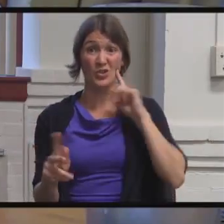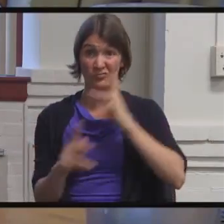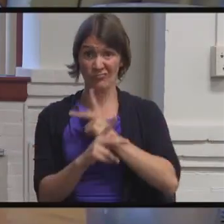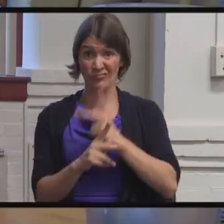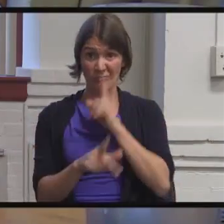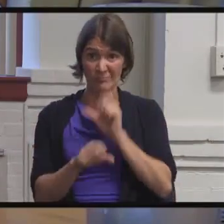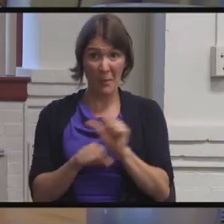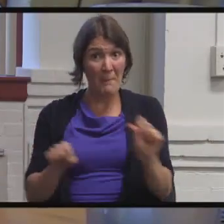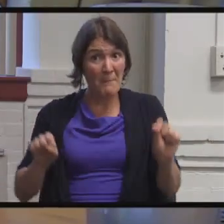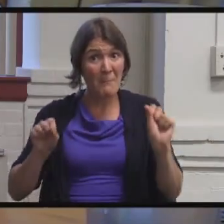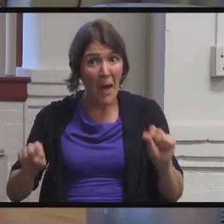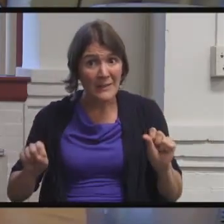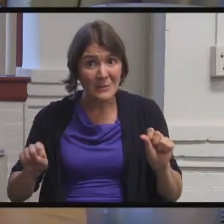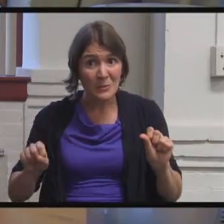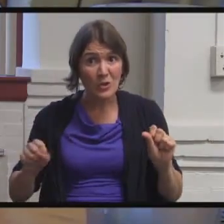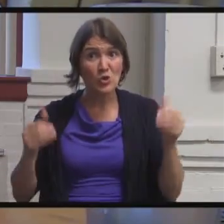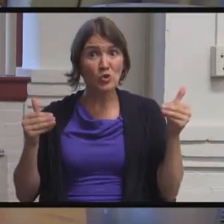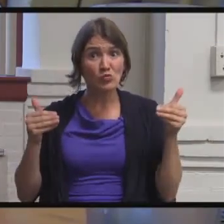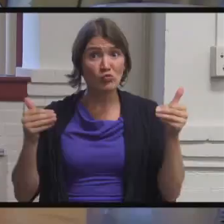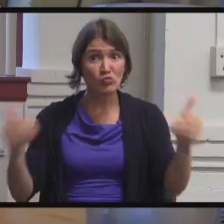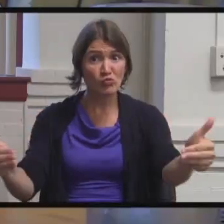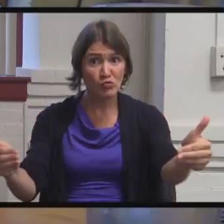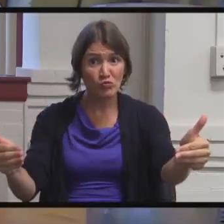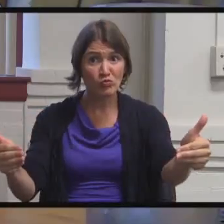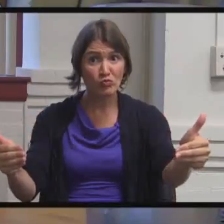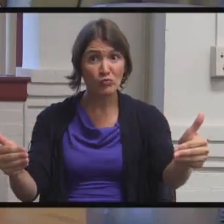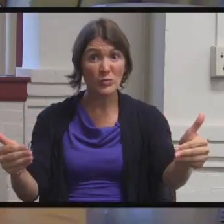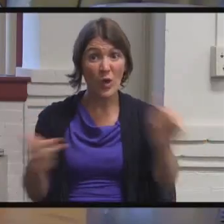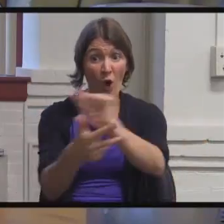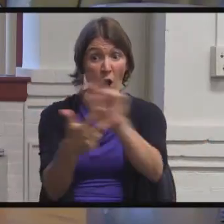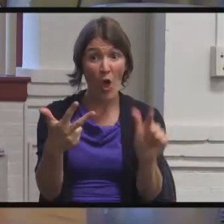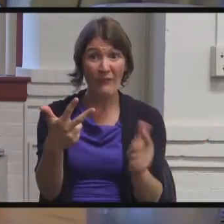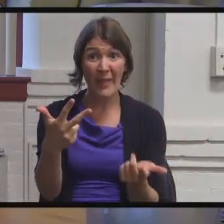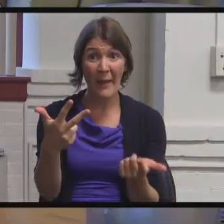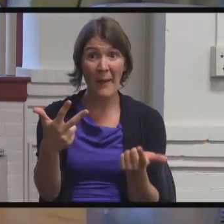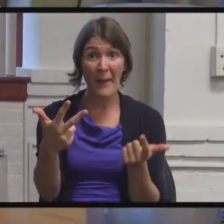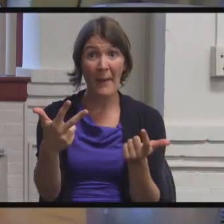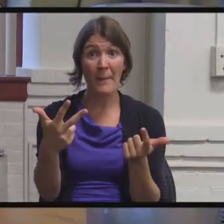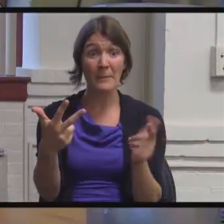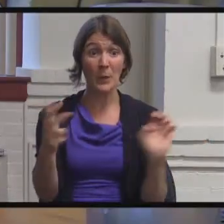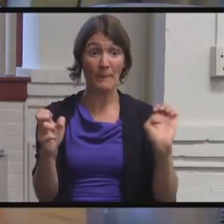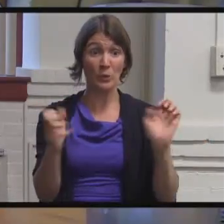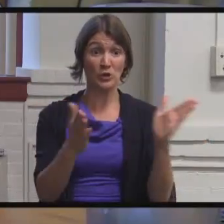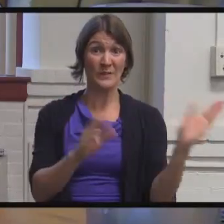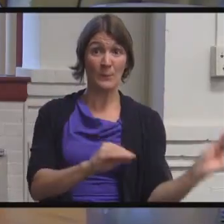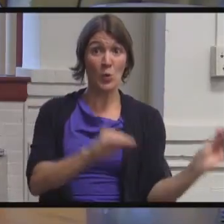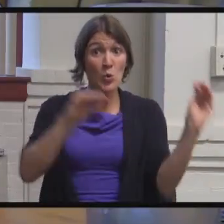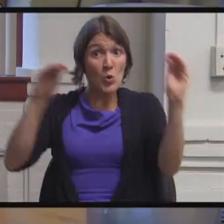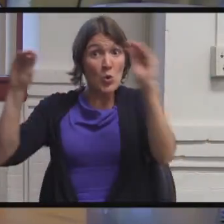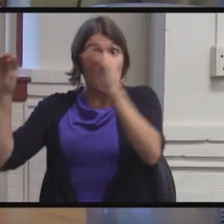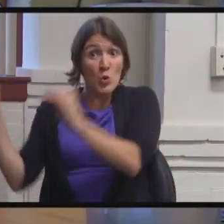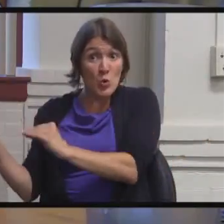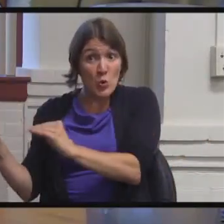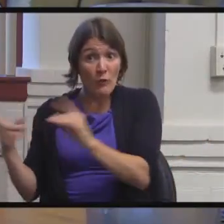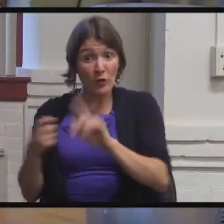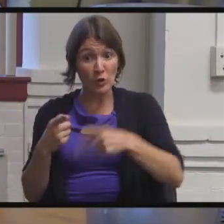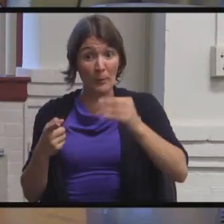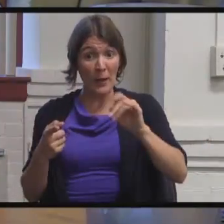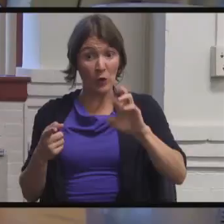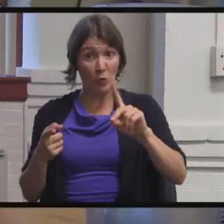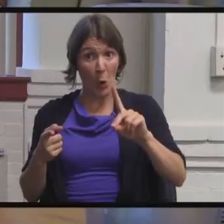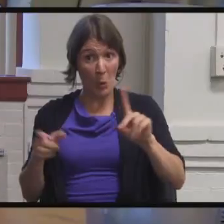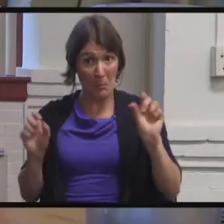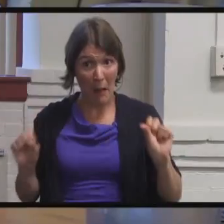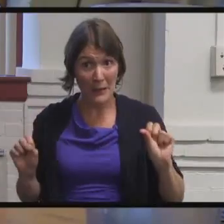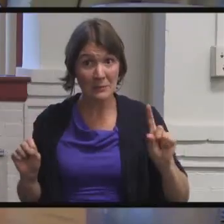it's possible and appropriate to move some of our emergency services operations from downtown up